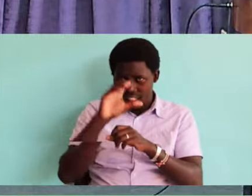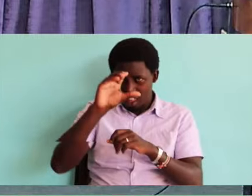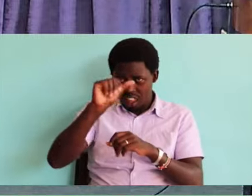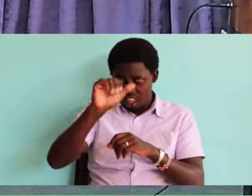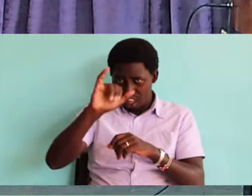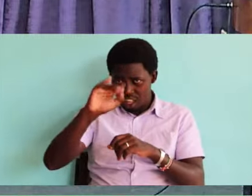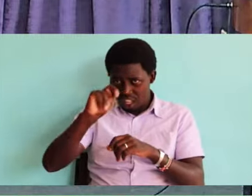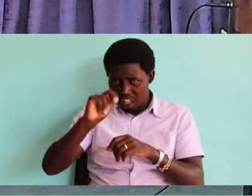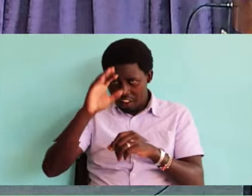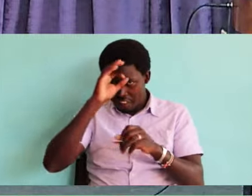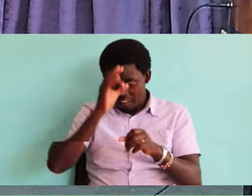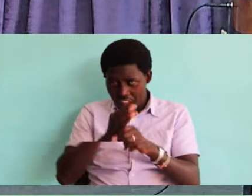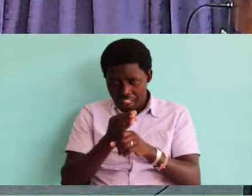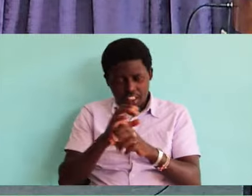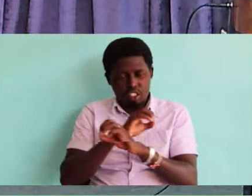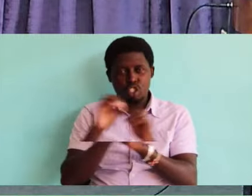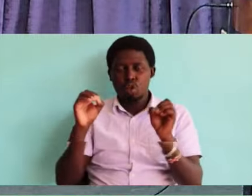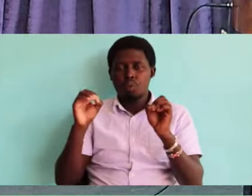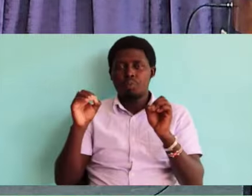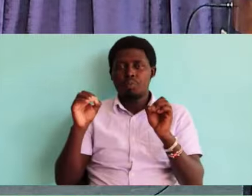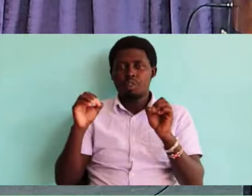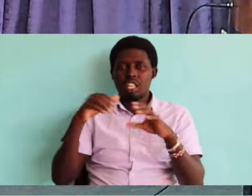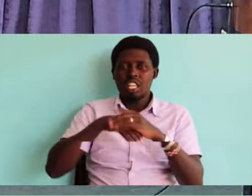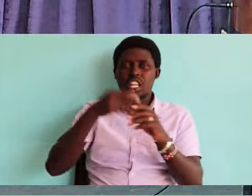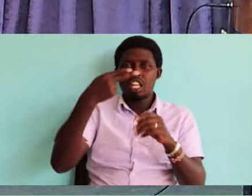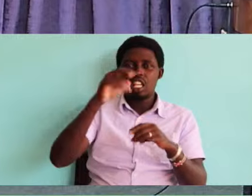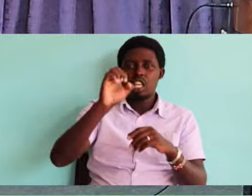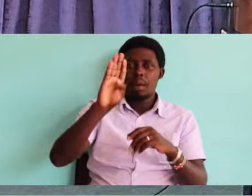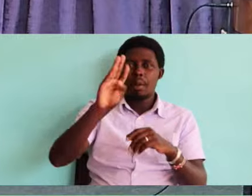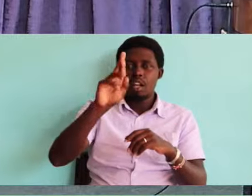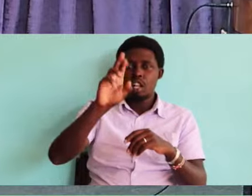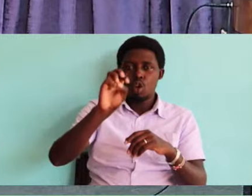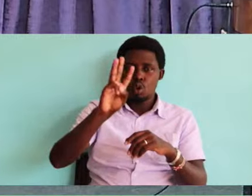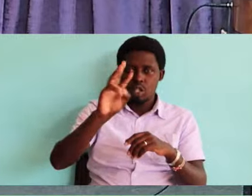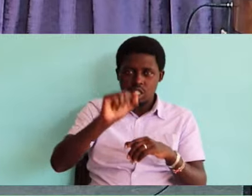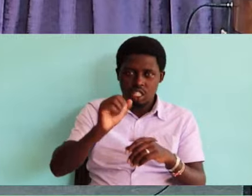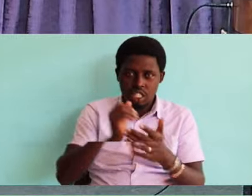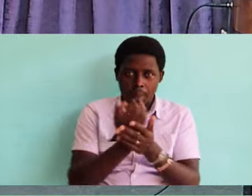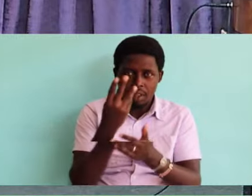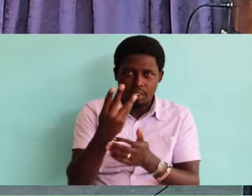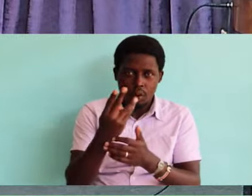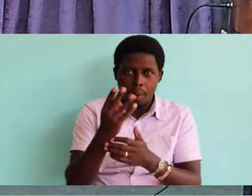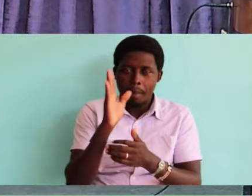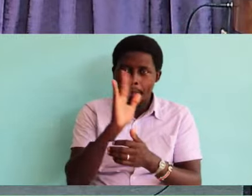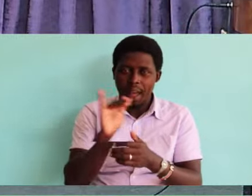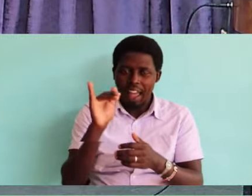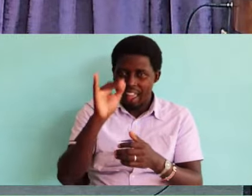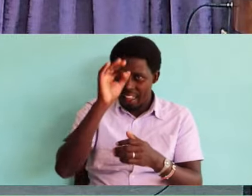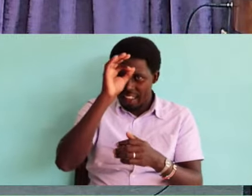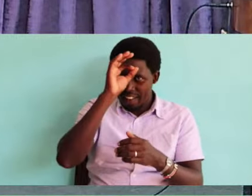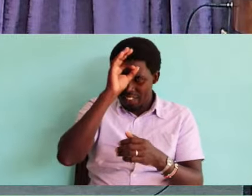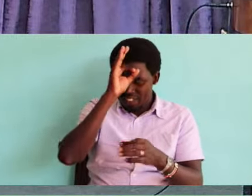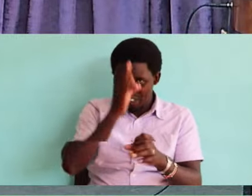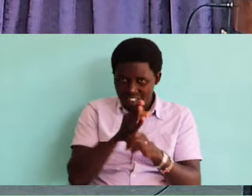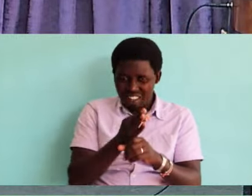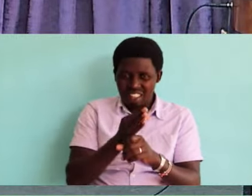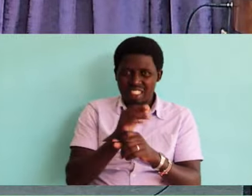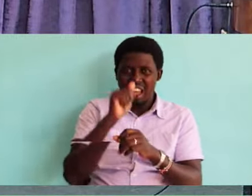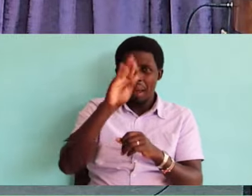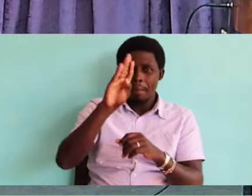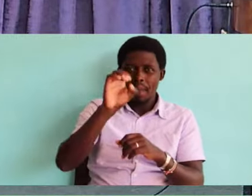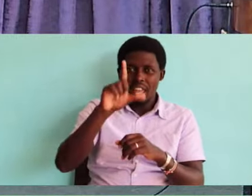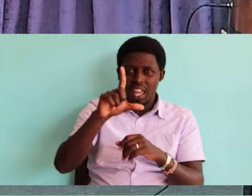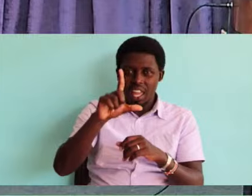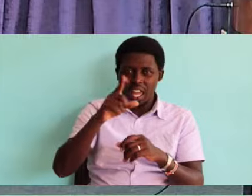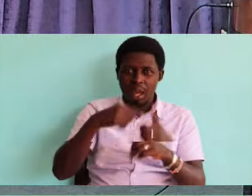of Abel in Hebrews chapter 11, verse 4. By faith, Abel brought God a better offering